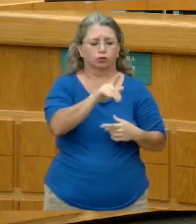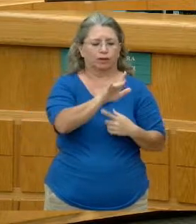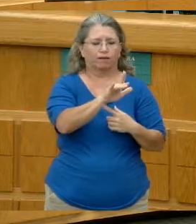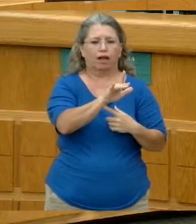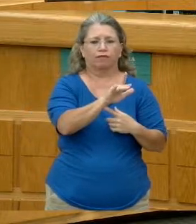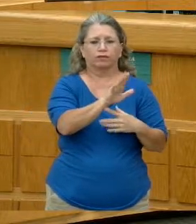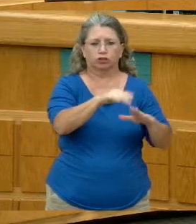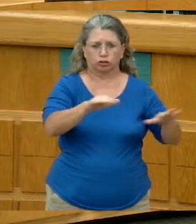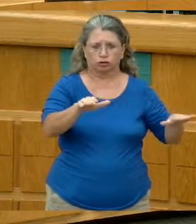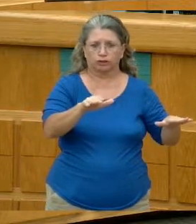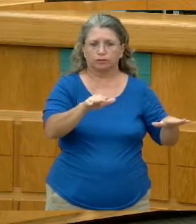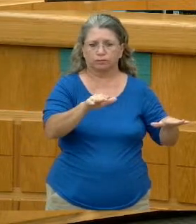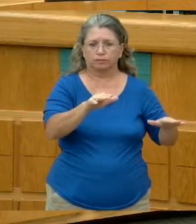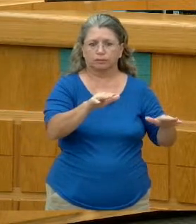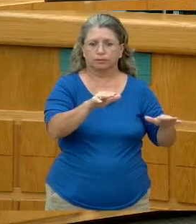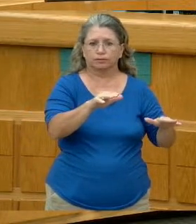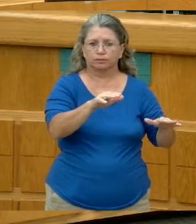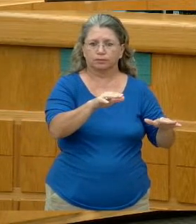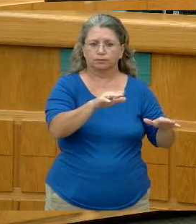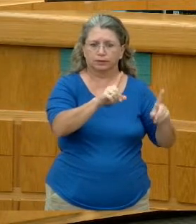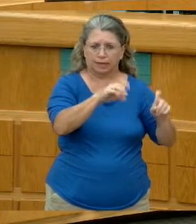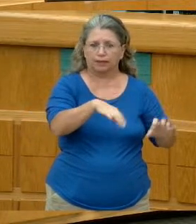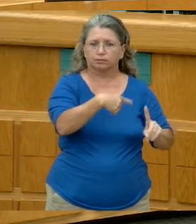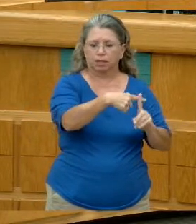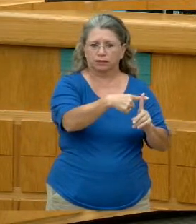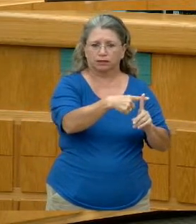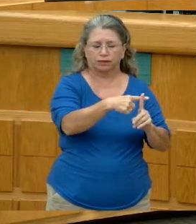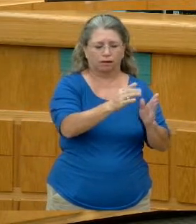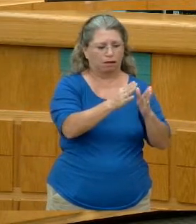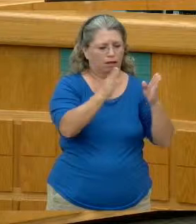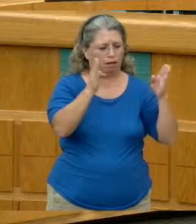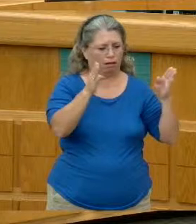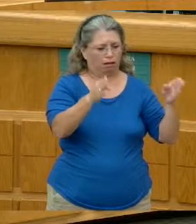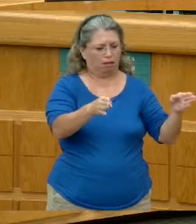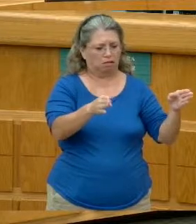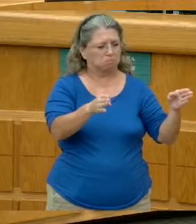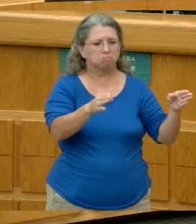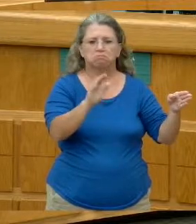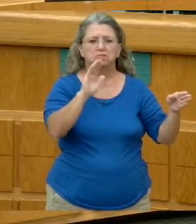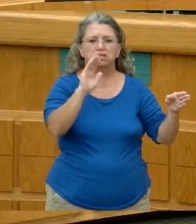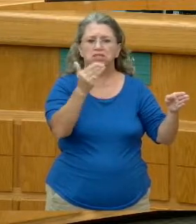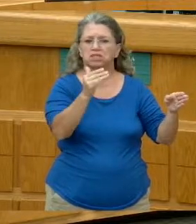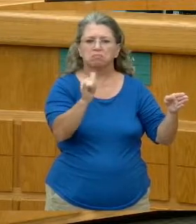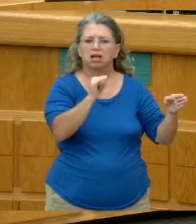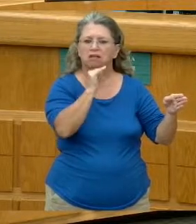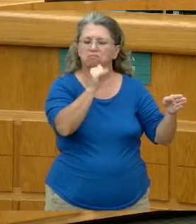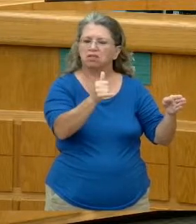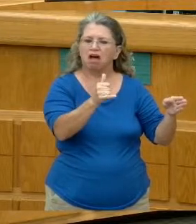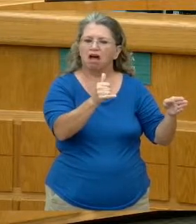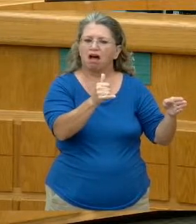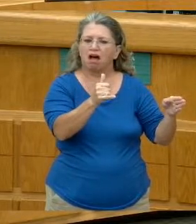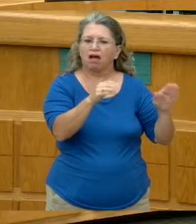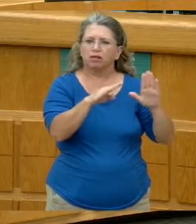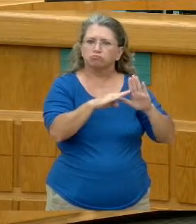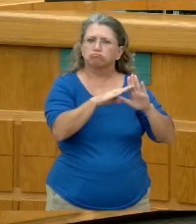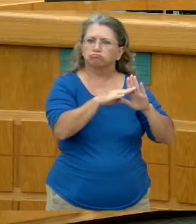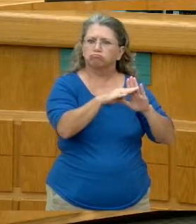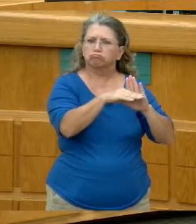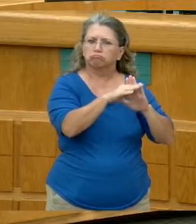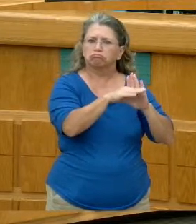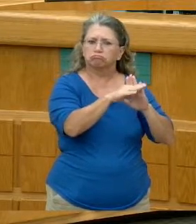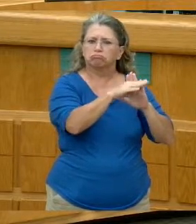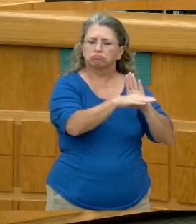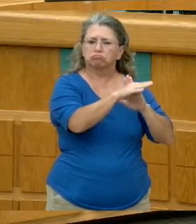you look at that whole stretch of time, it doesn't seem like there is a trend. It just seems that those are data